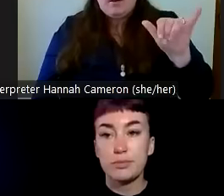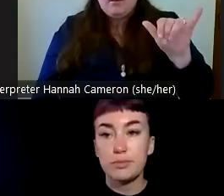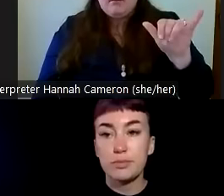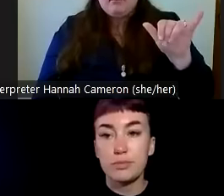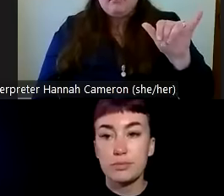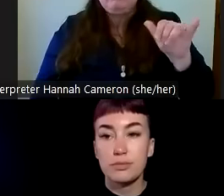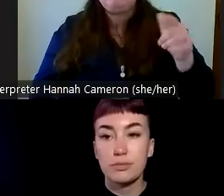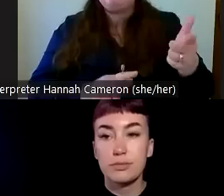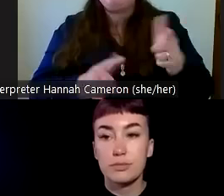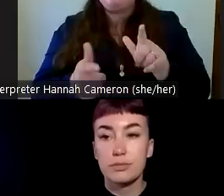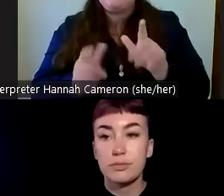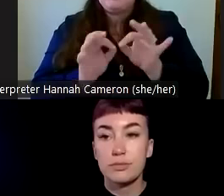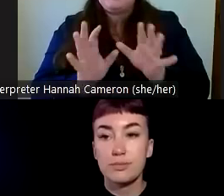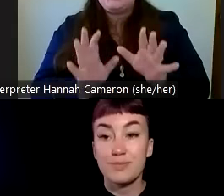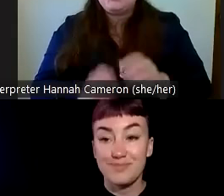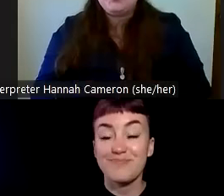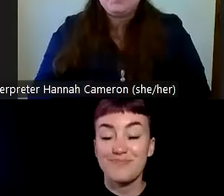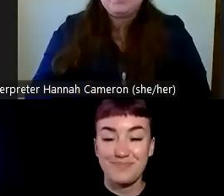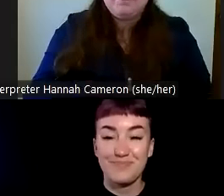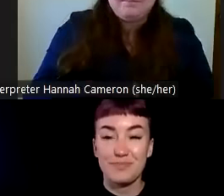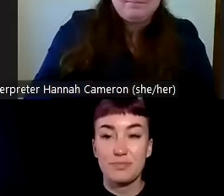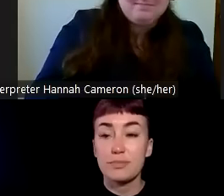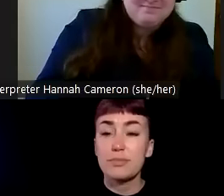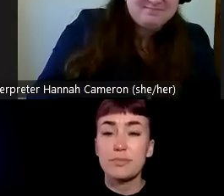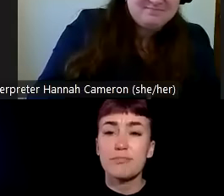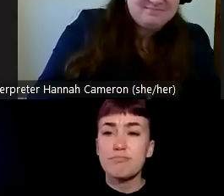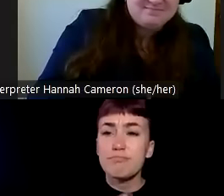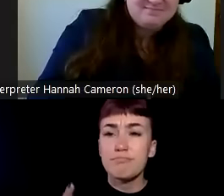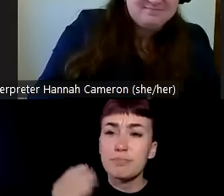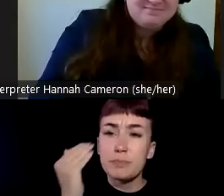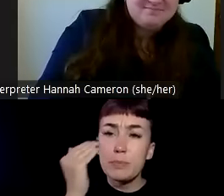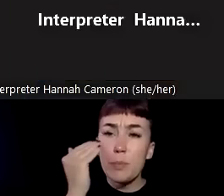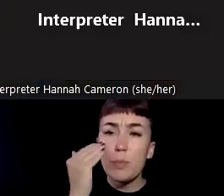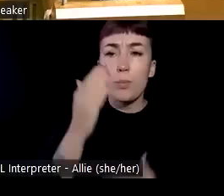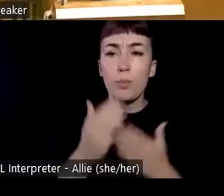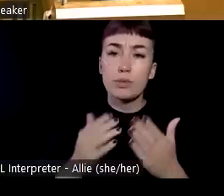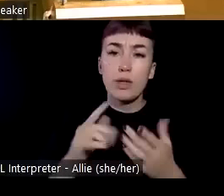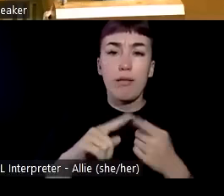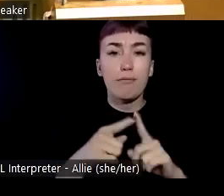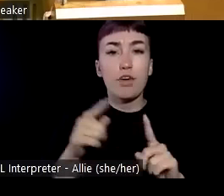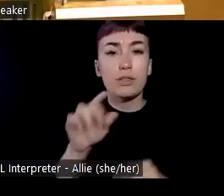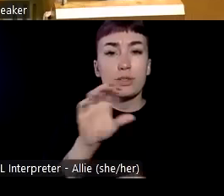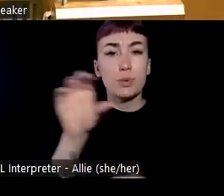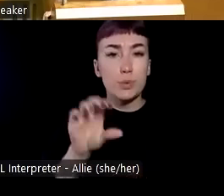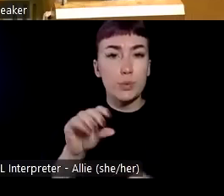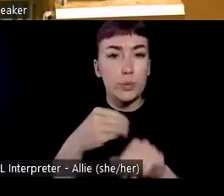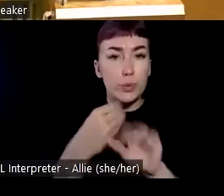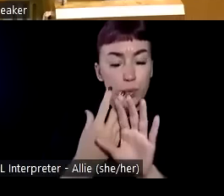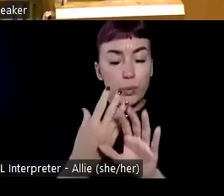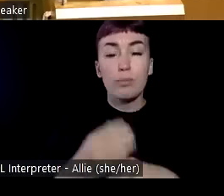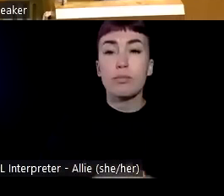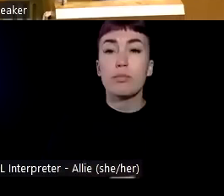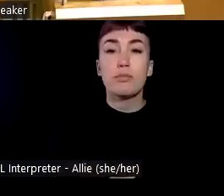Most everybody in this room knows about that. I've got some friends out on Zoom, and just the 1-2 sentence synopsis. What